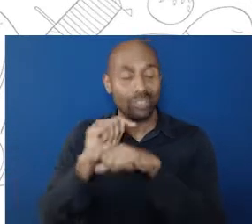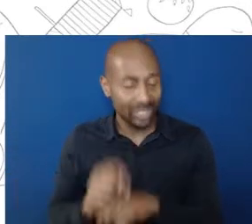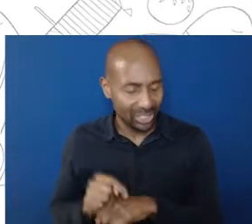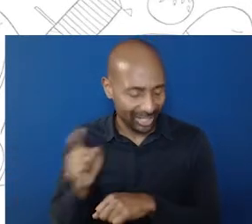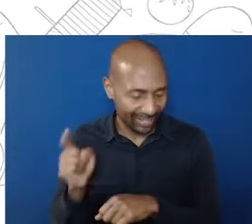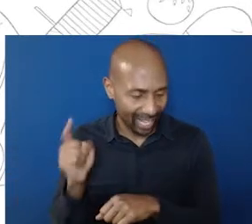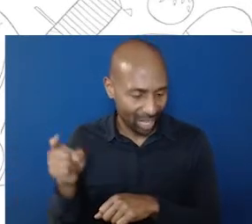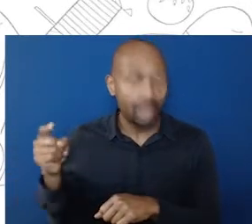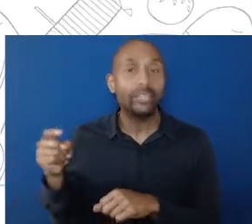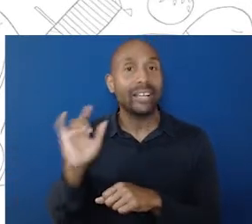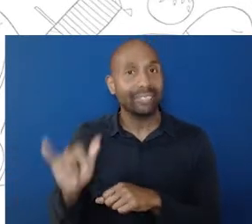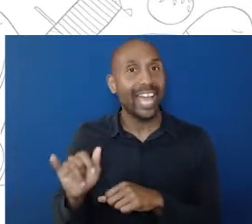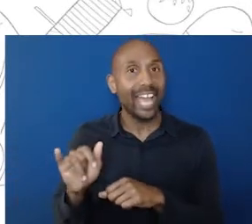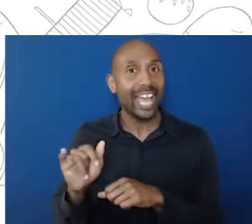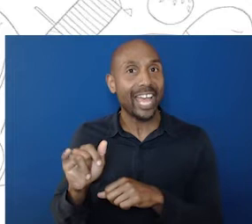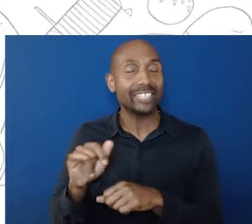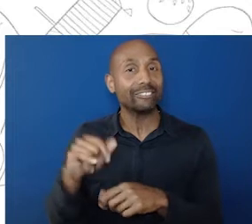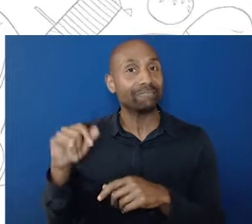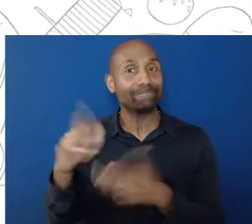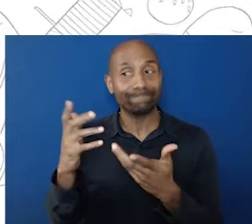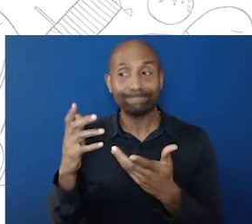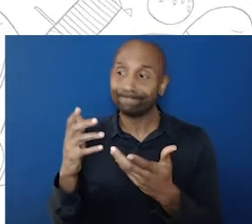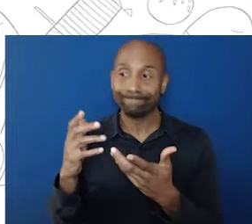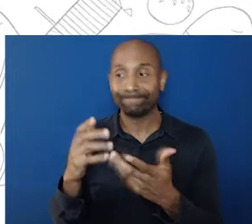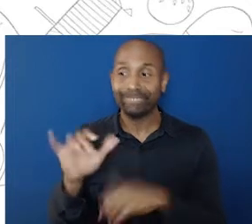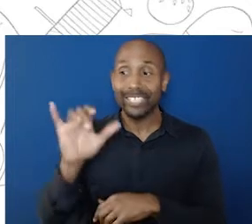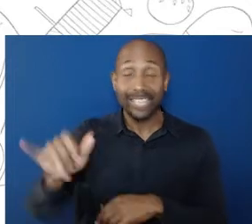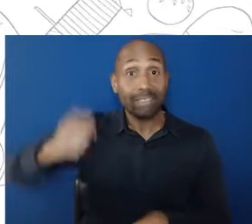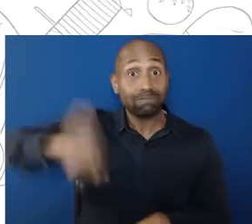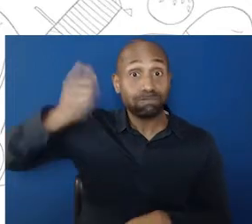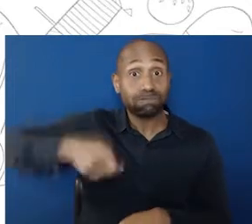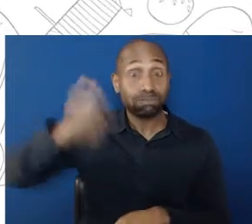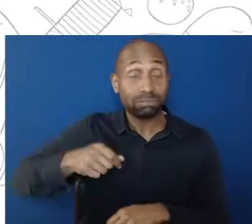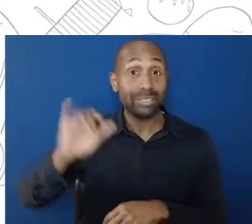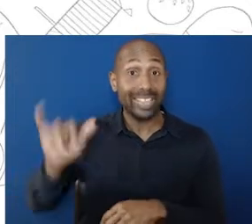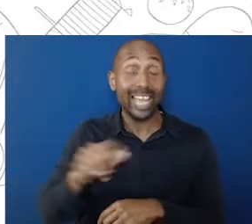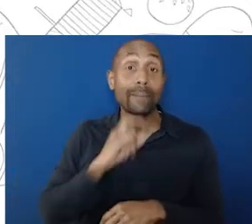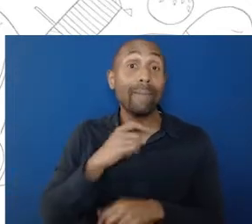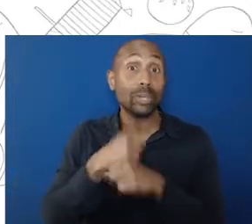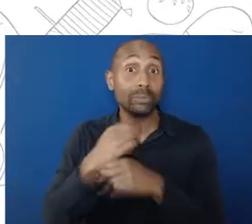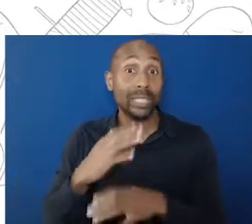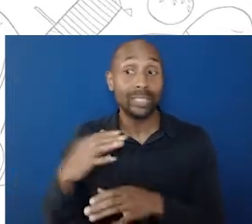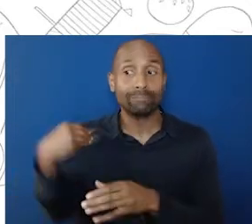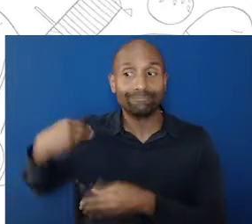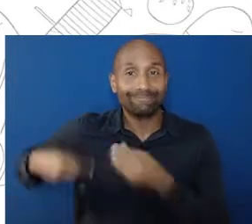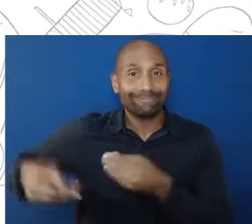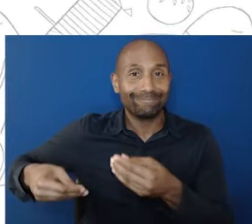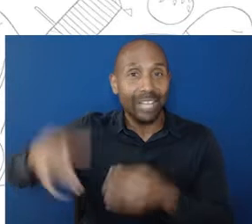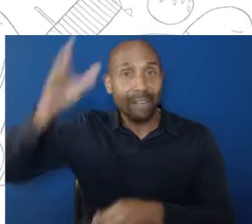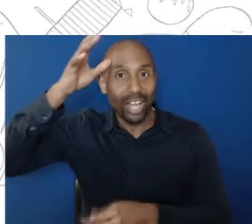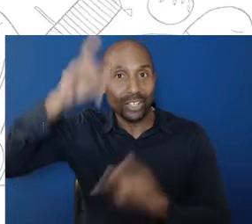goes, that is passed down in families and from father to son. That's right.